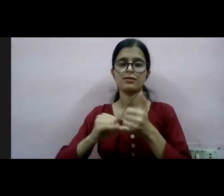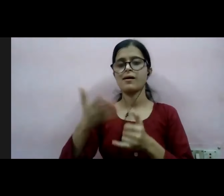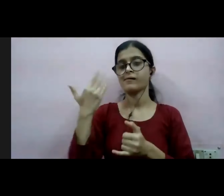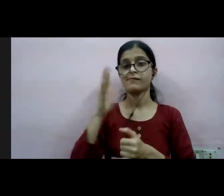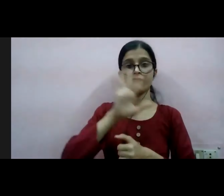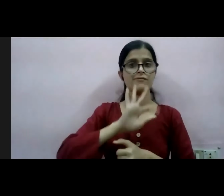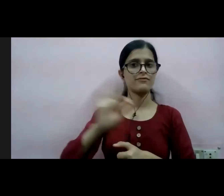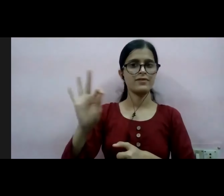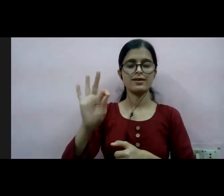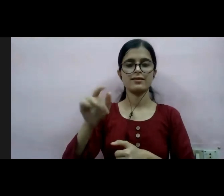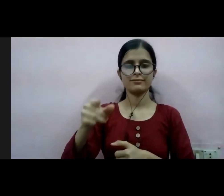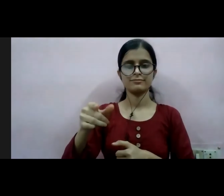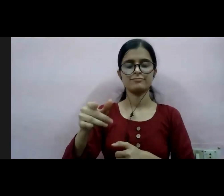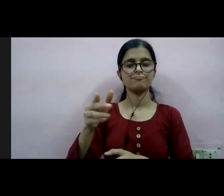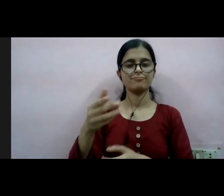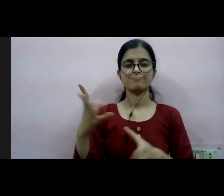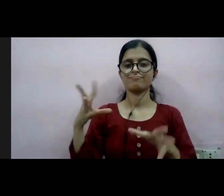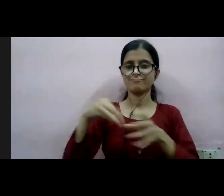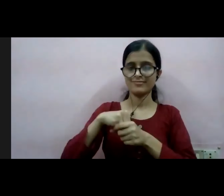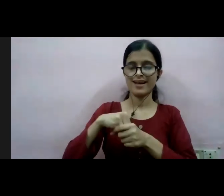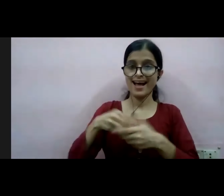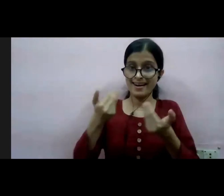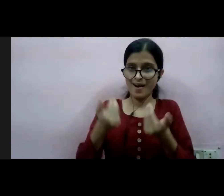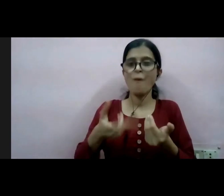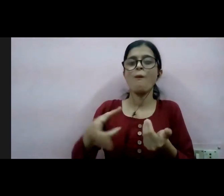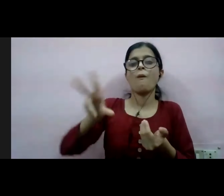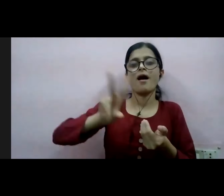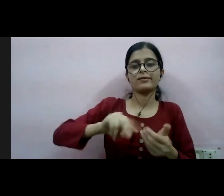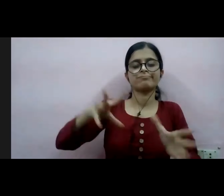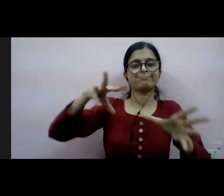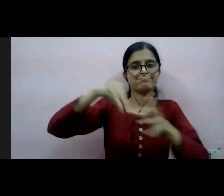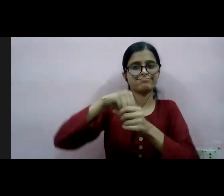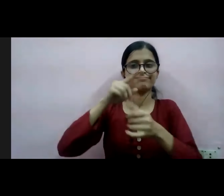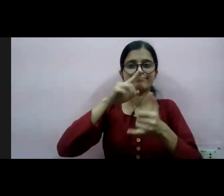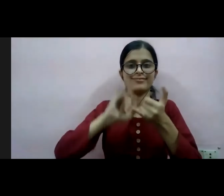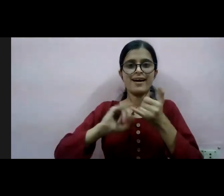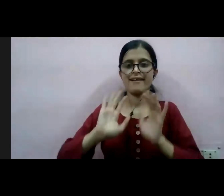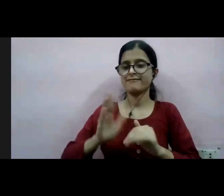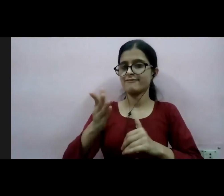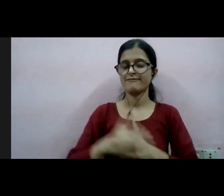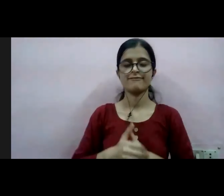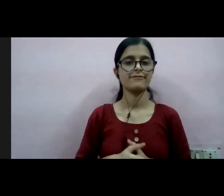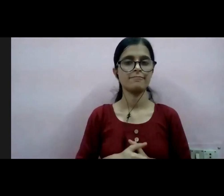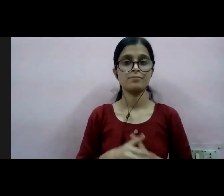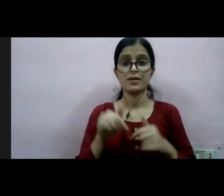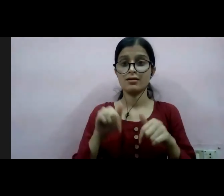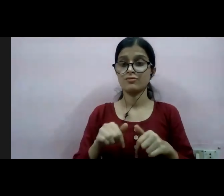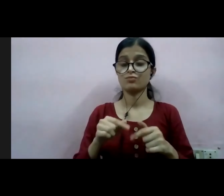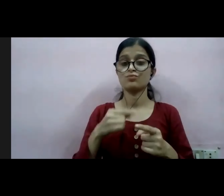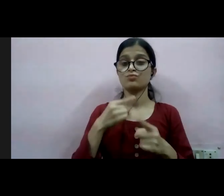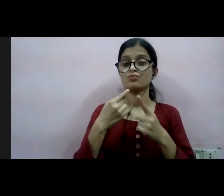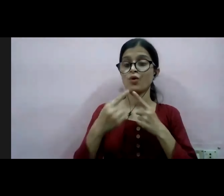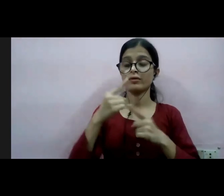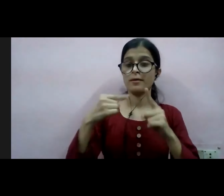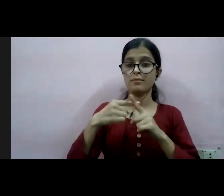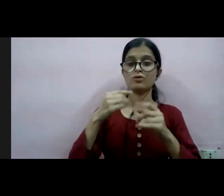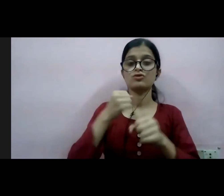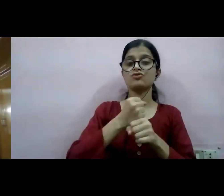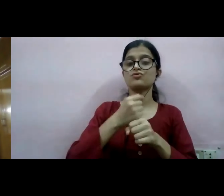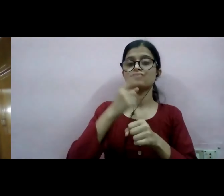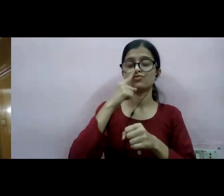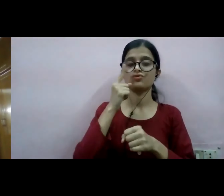generously agreed to be with us again to talk about gender and disability.